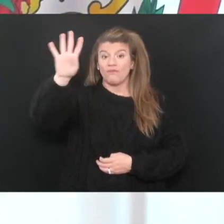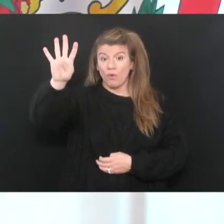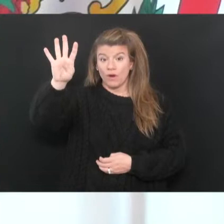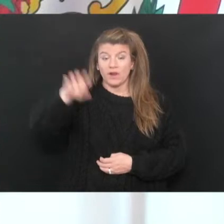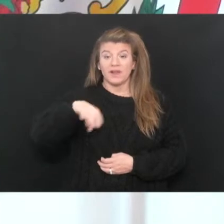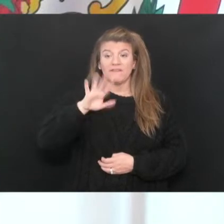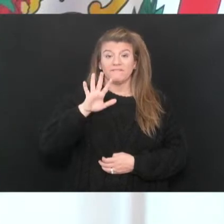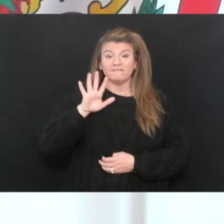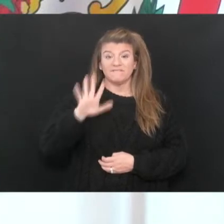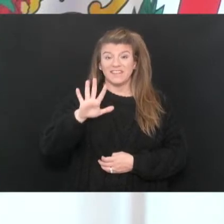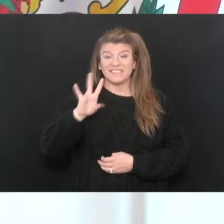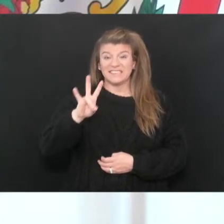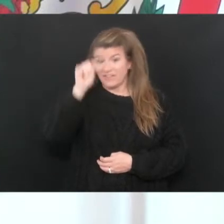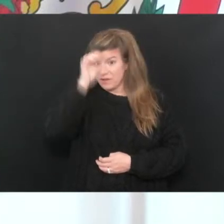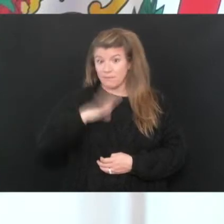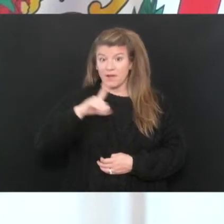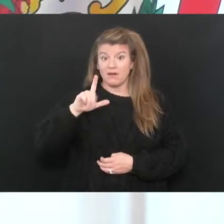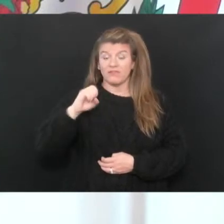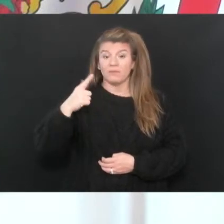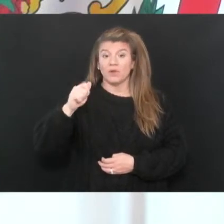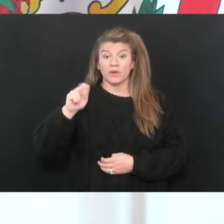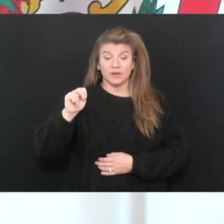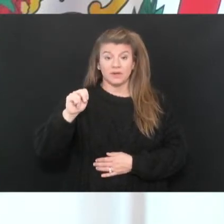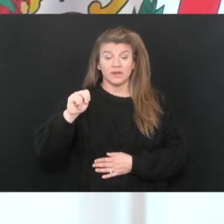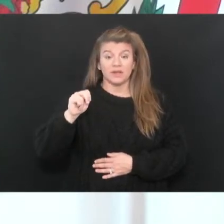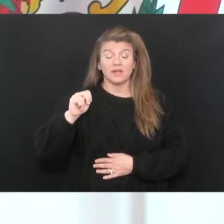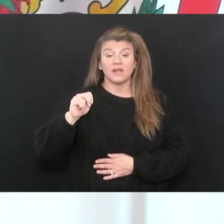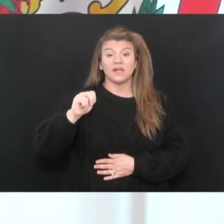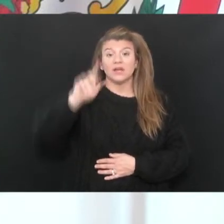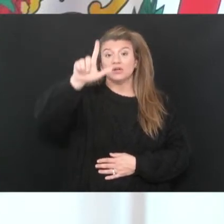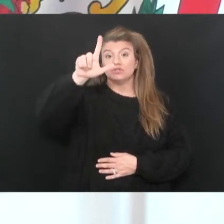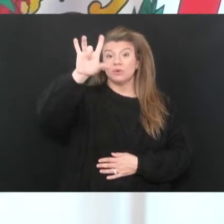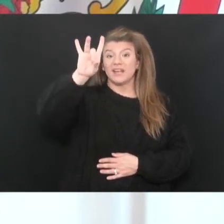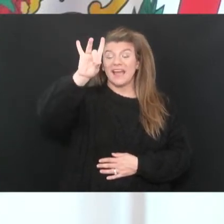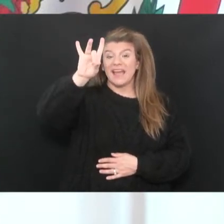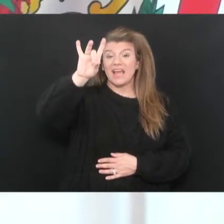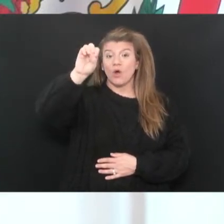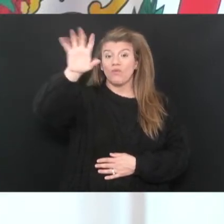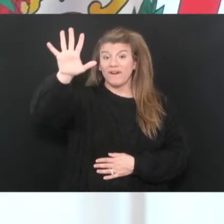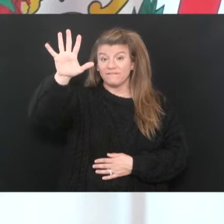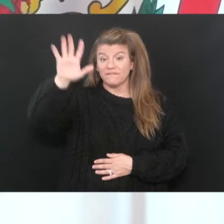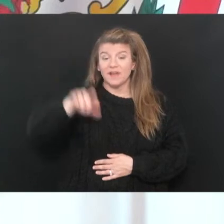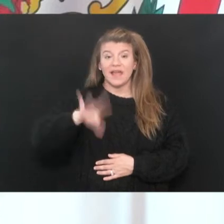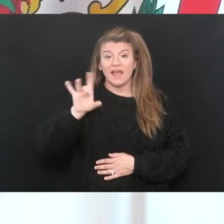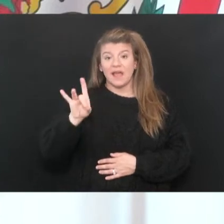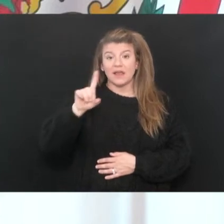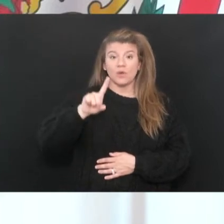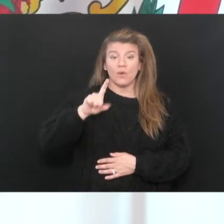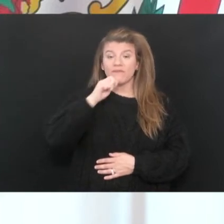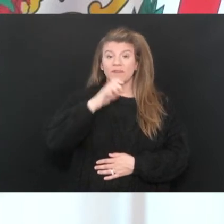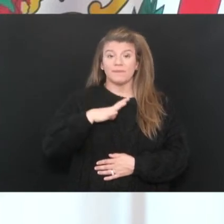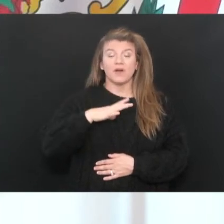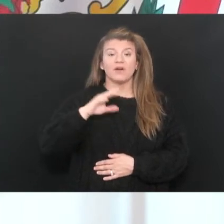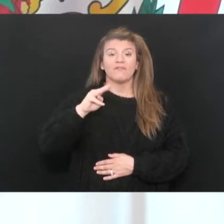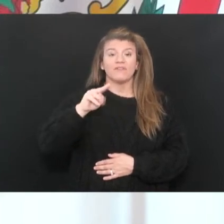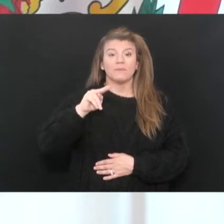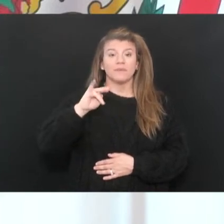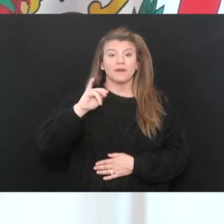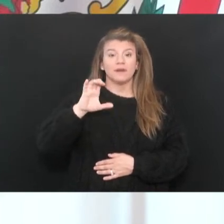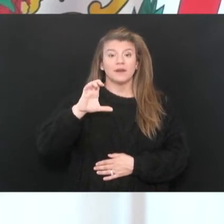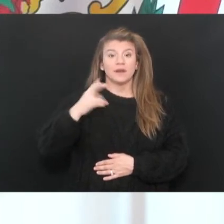is a 57-year-old male from Logan County. Our 2,805th death, an 81-year-old female from Nicholas